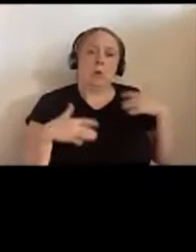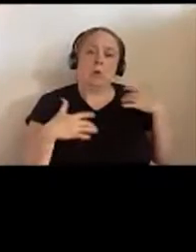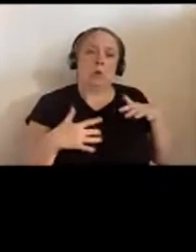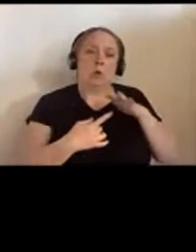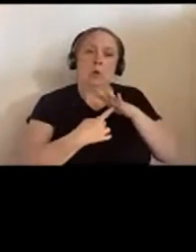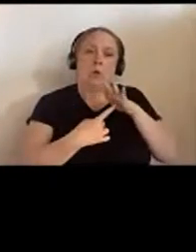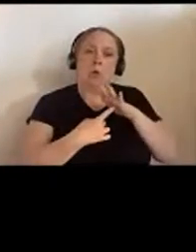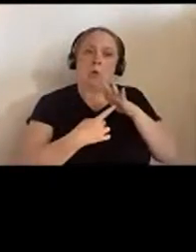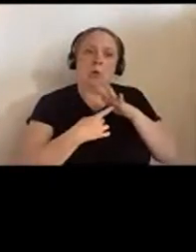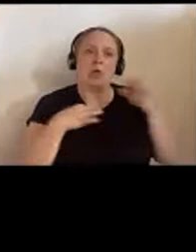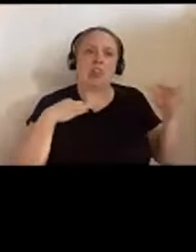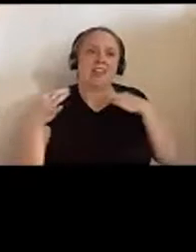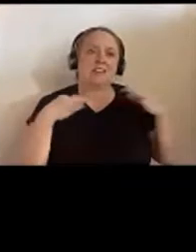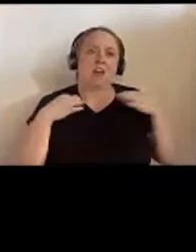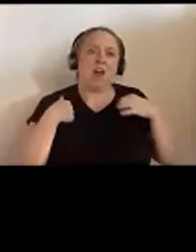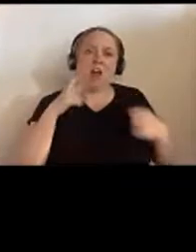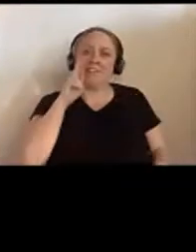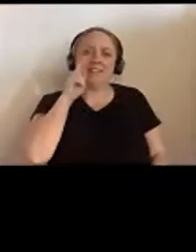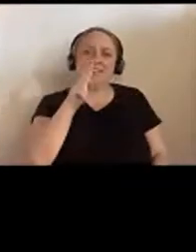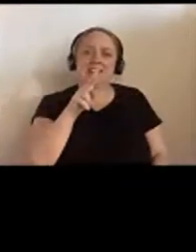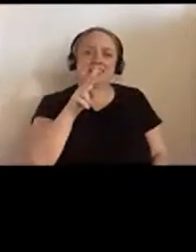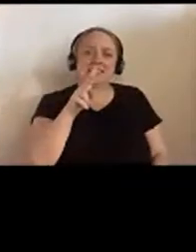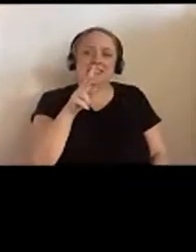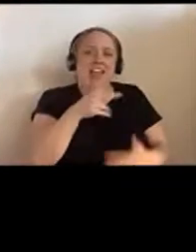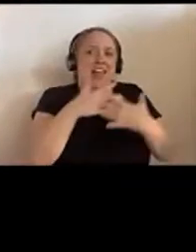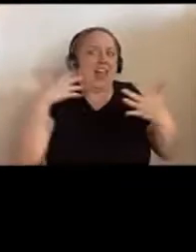of theater I've seen maybe ever.